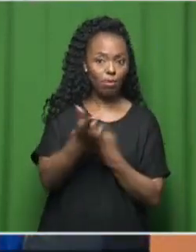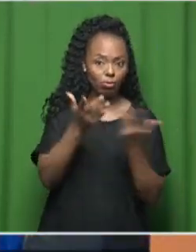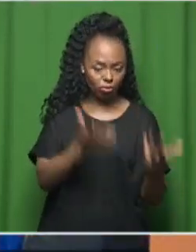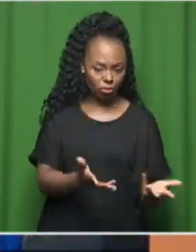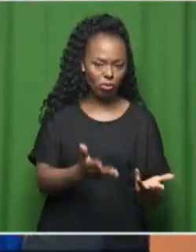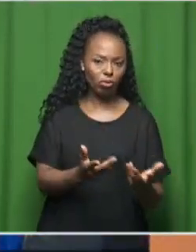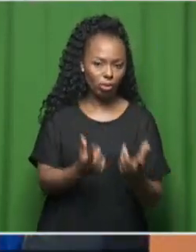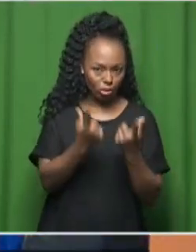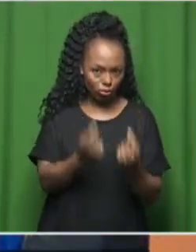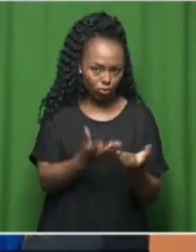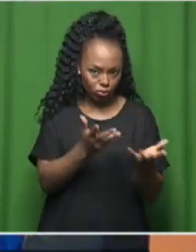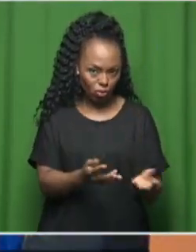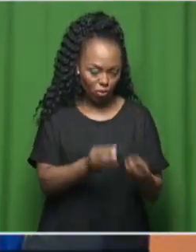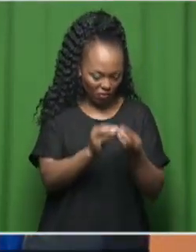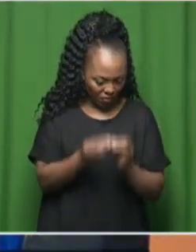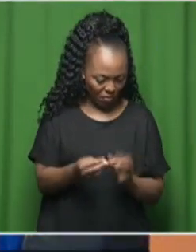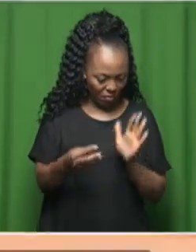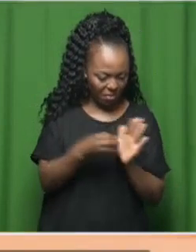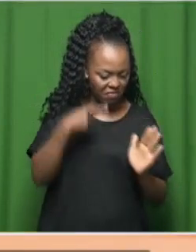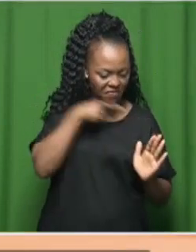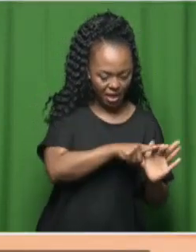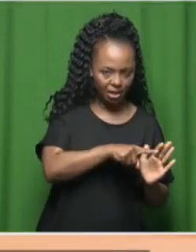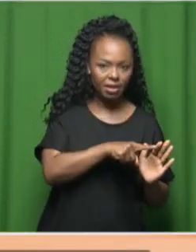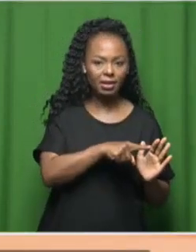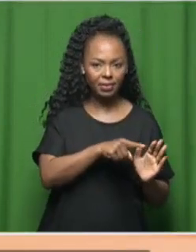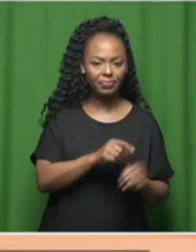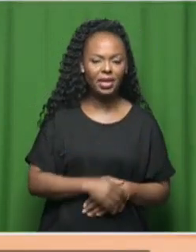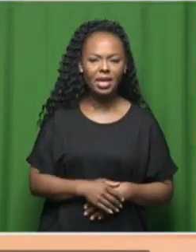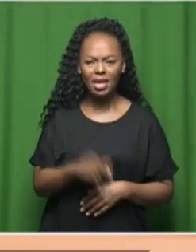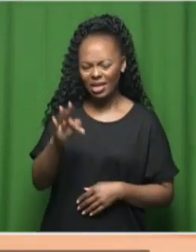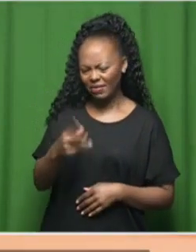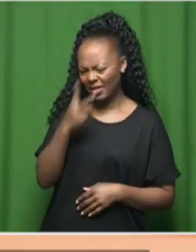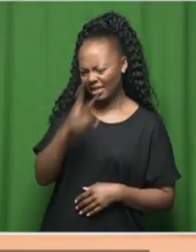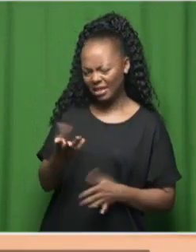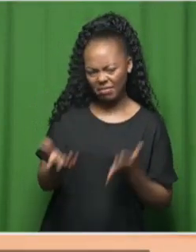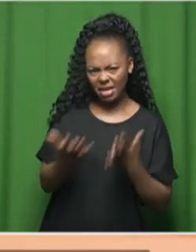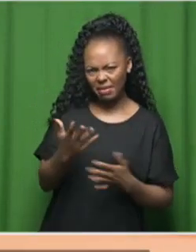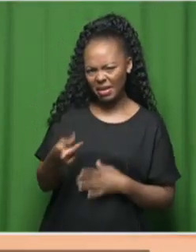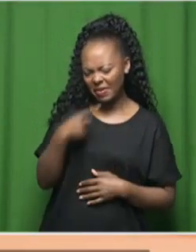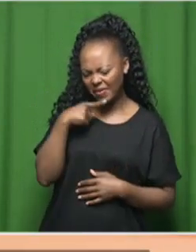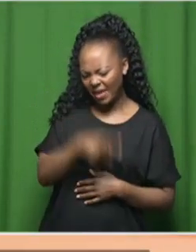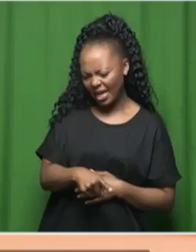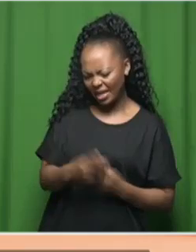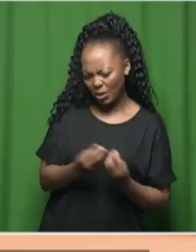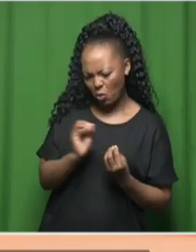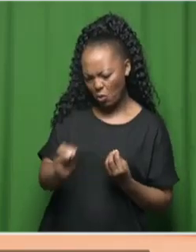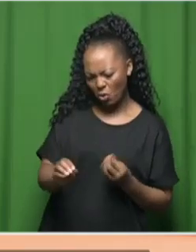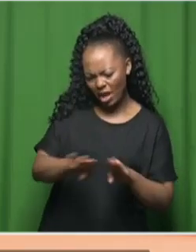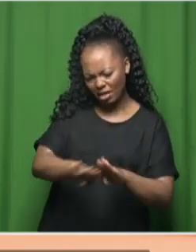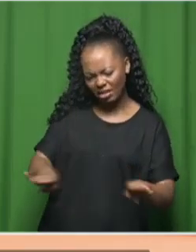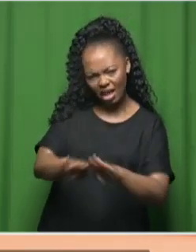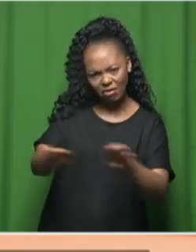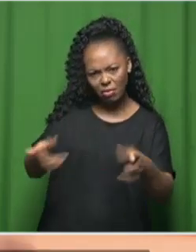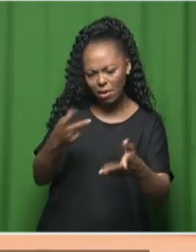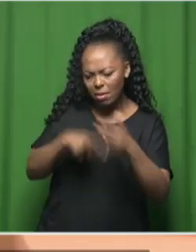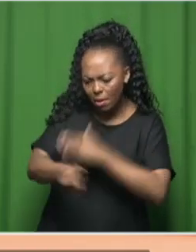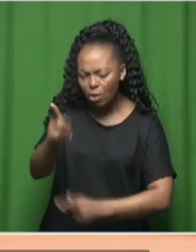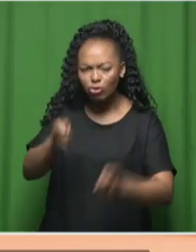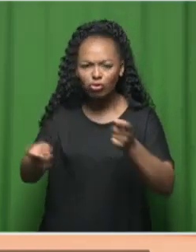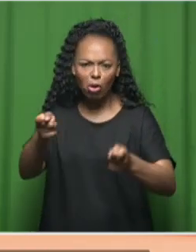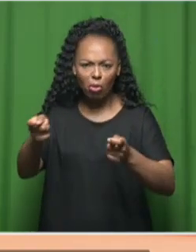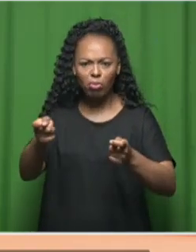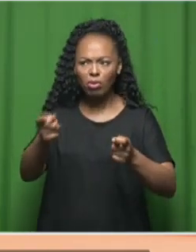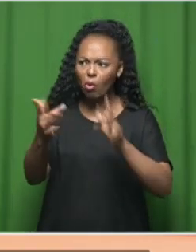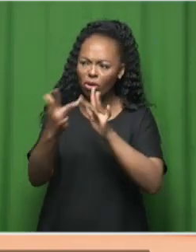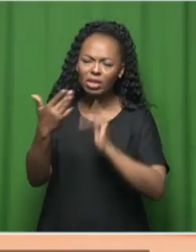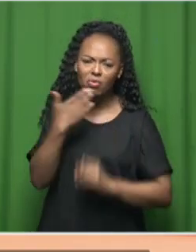they do the raids. So, Ria, if I see a counterfeit goods on the shops, on the shelves, who do I get in touch with? Do I get in touch with the law enforcement or I contact